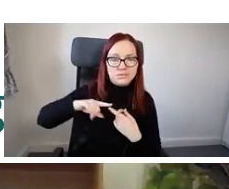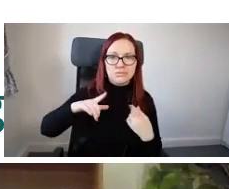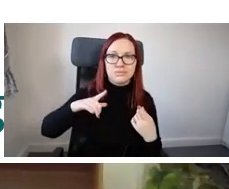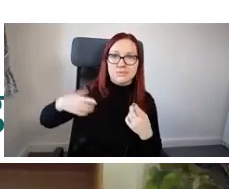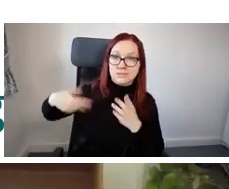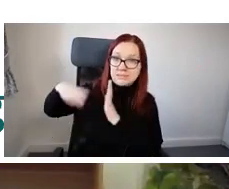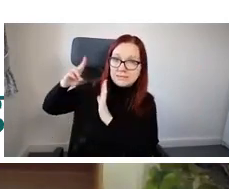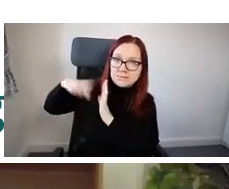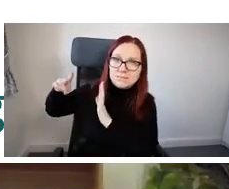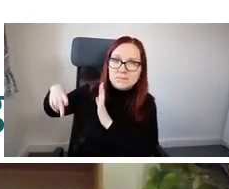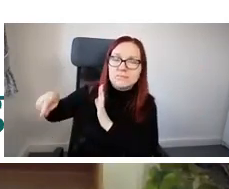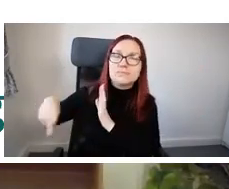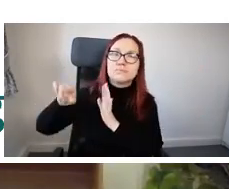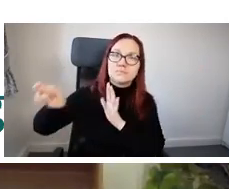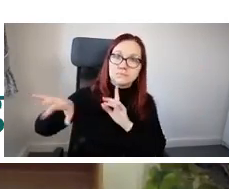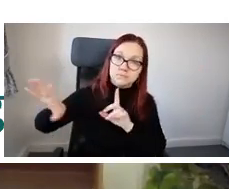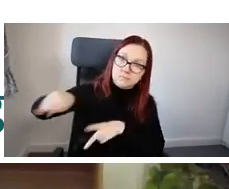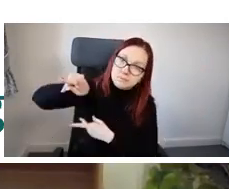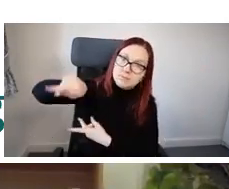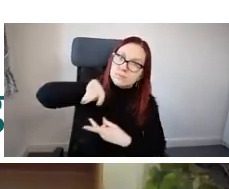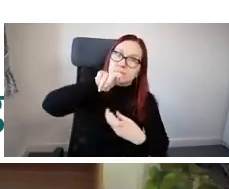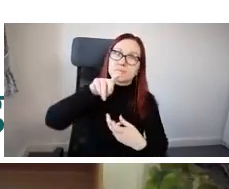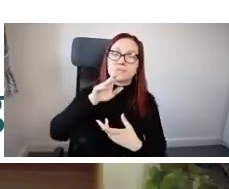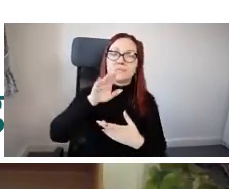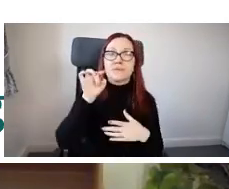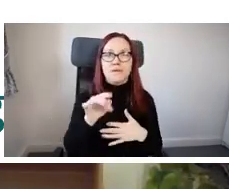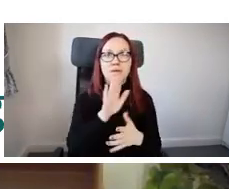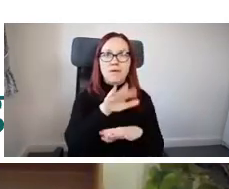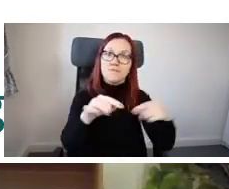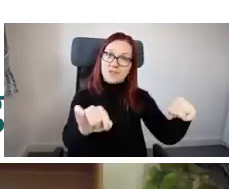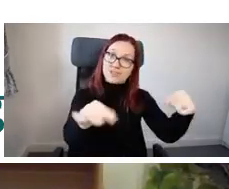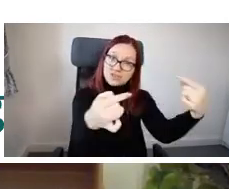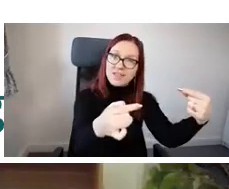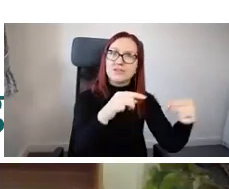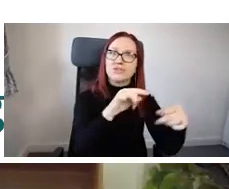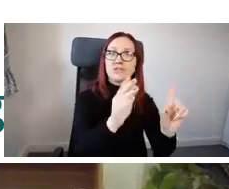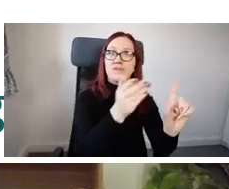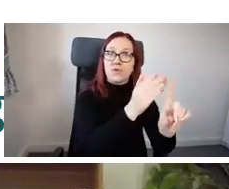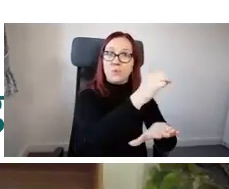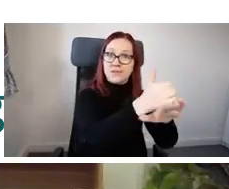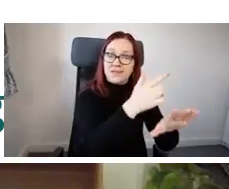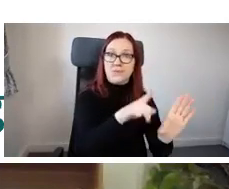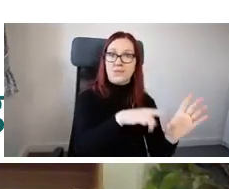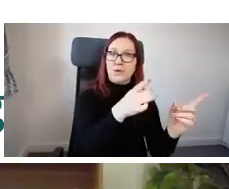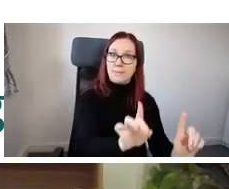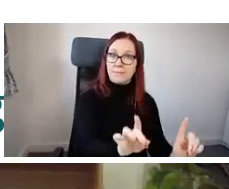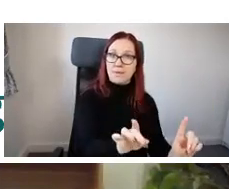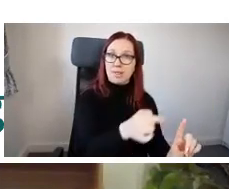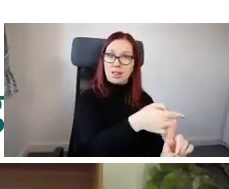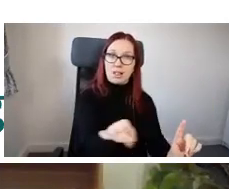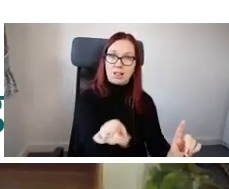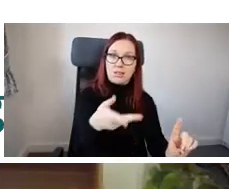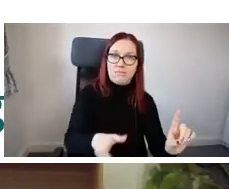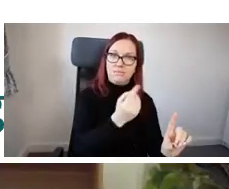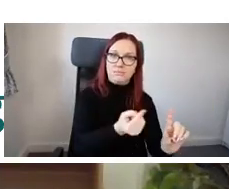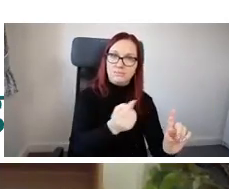and what had come out was all about the challenges of goal setting with young people who experience high levels